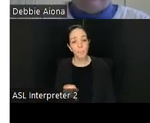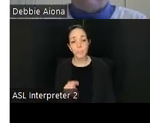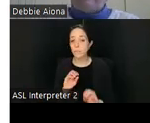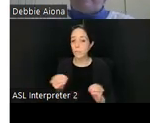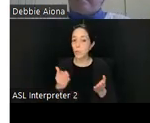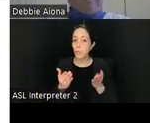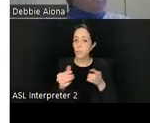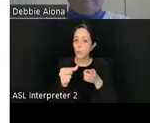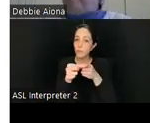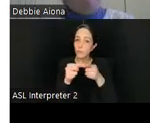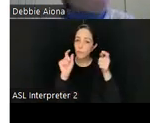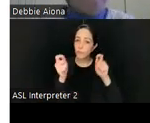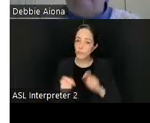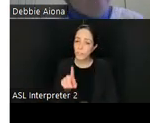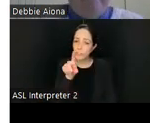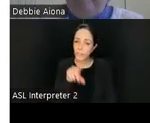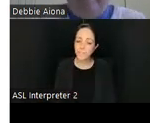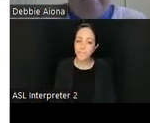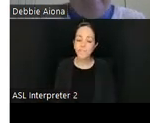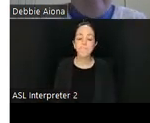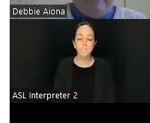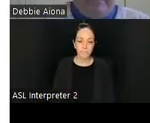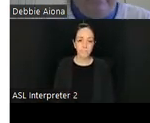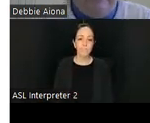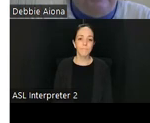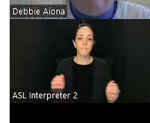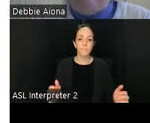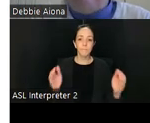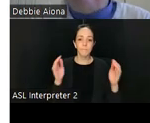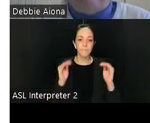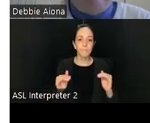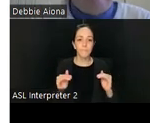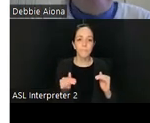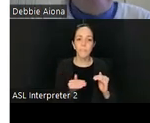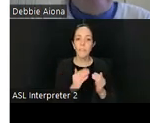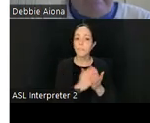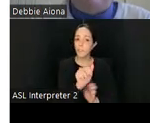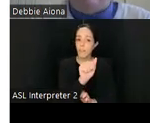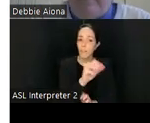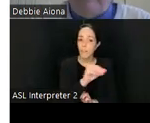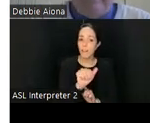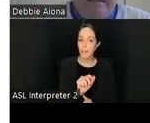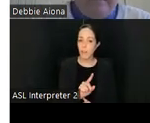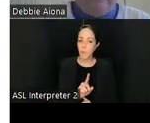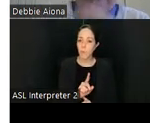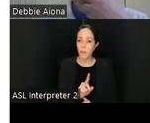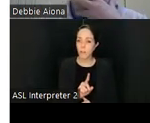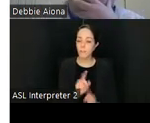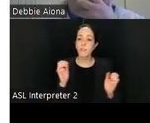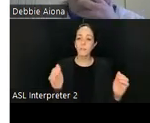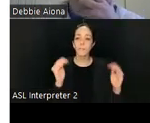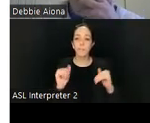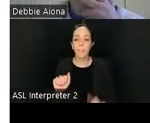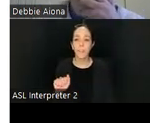text changes to this section? Nope. Okay, section A and A1 particularly, and yeah. We can move on to A2